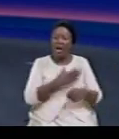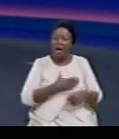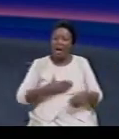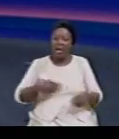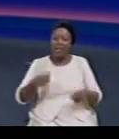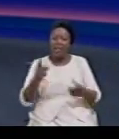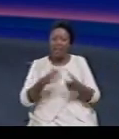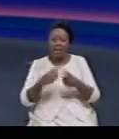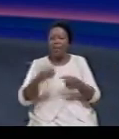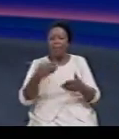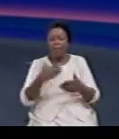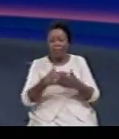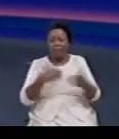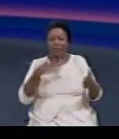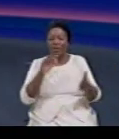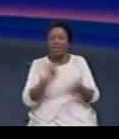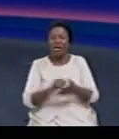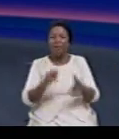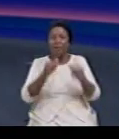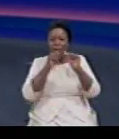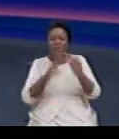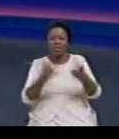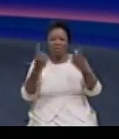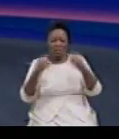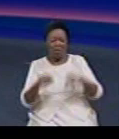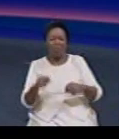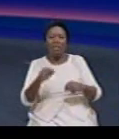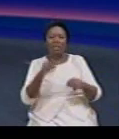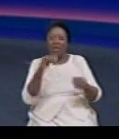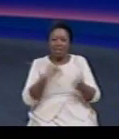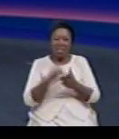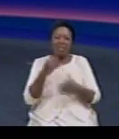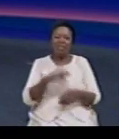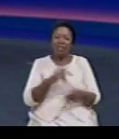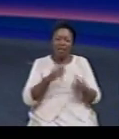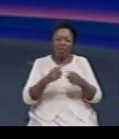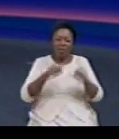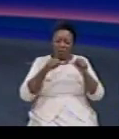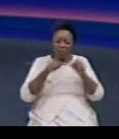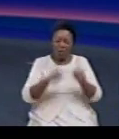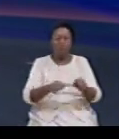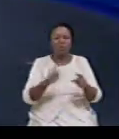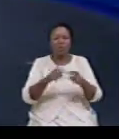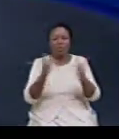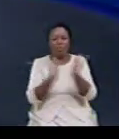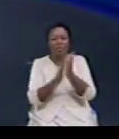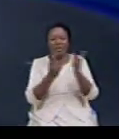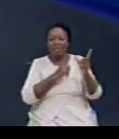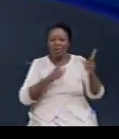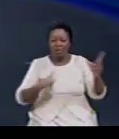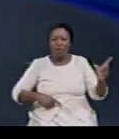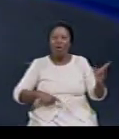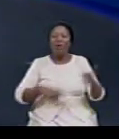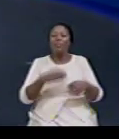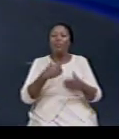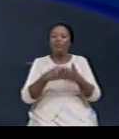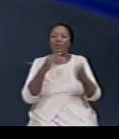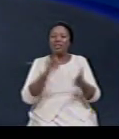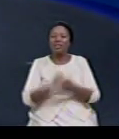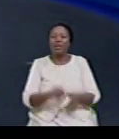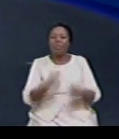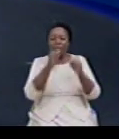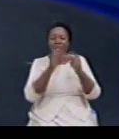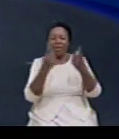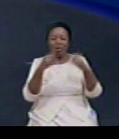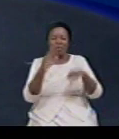before the blessing comes. And then after the blessing comes, you'll keep on praising the Lord. As you